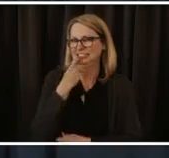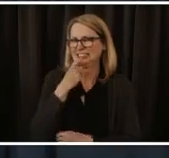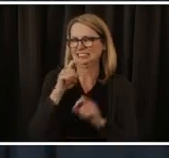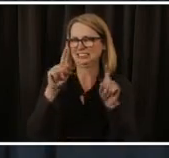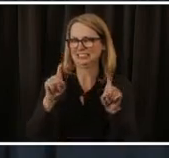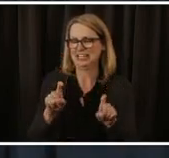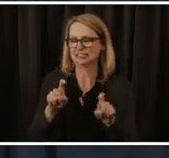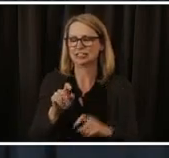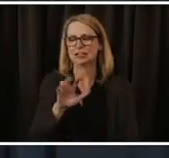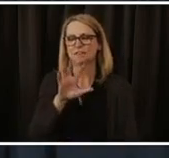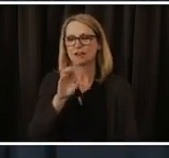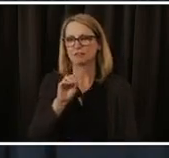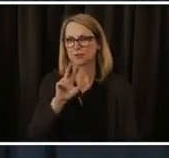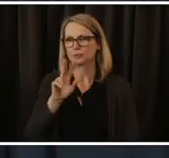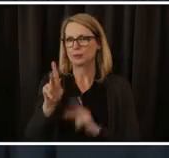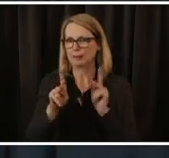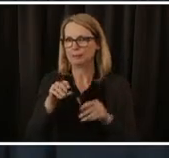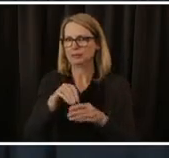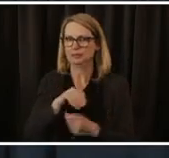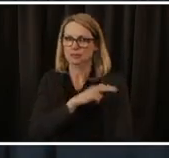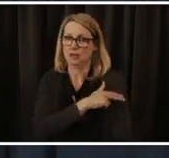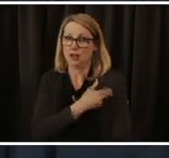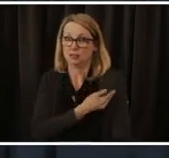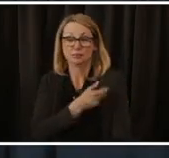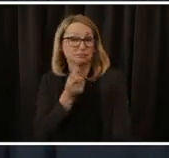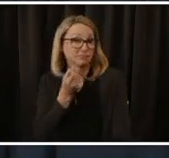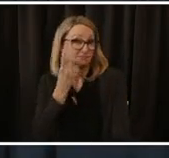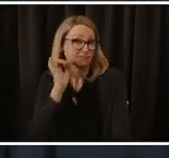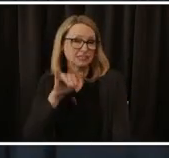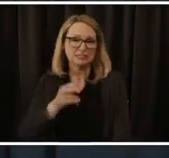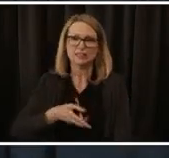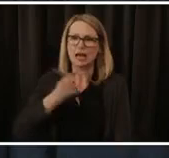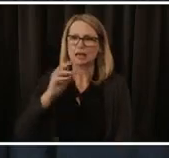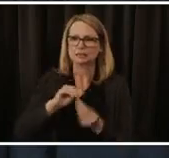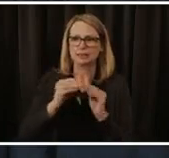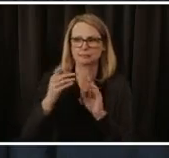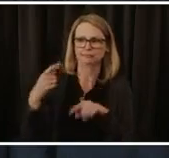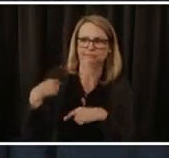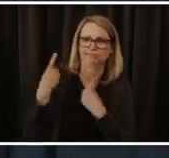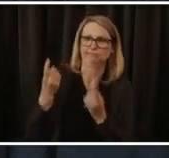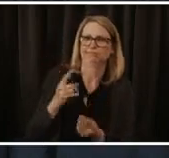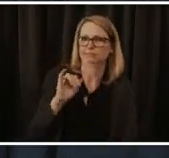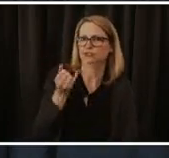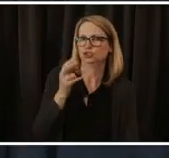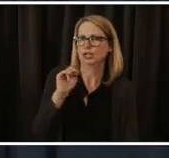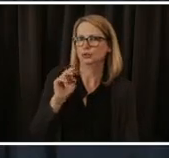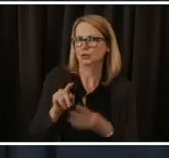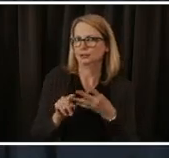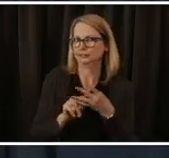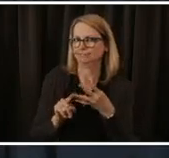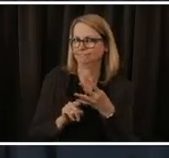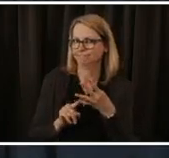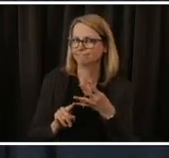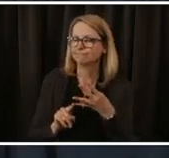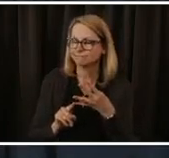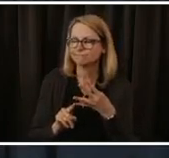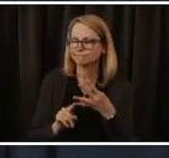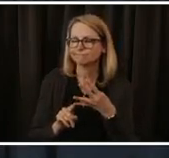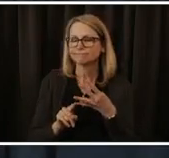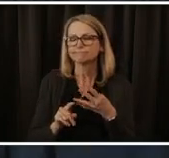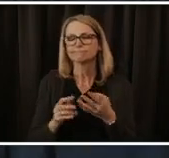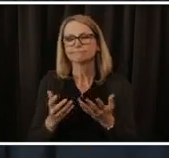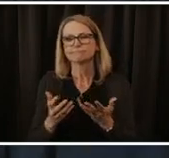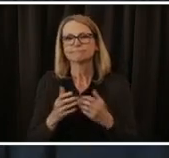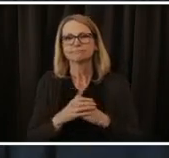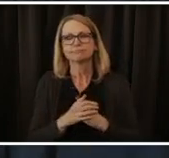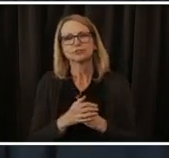people hospitalized. That's the most Coloradans in the hospital with COVID that we've had since the end of January. And